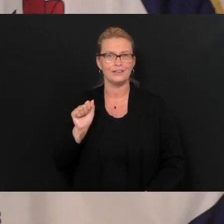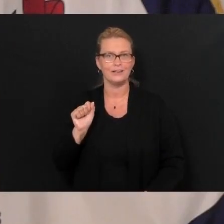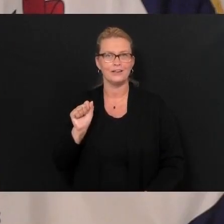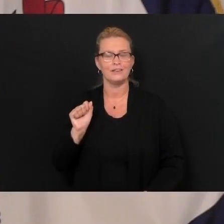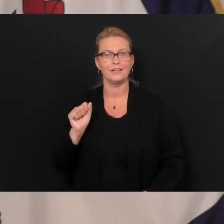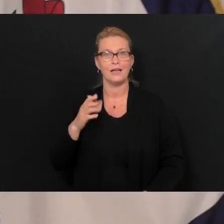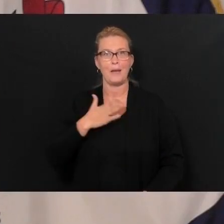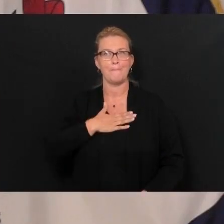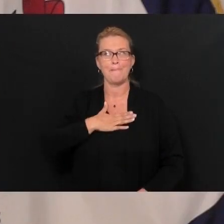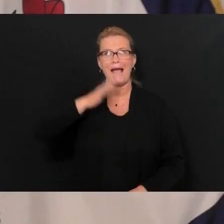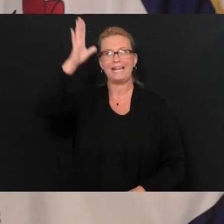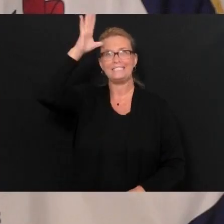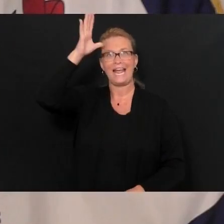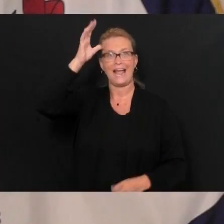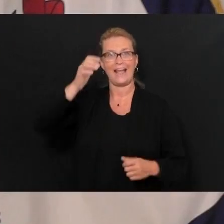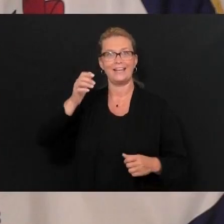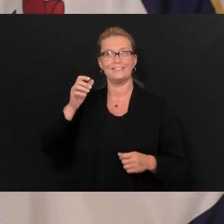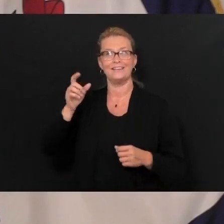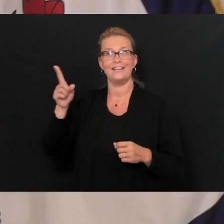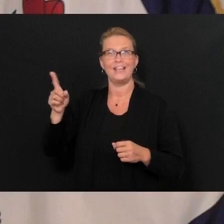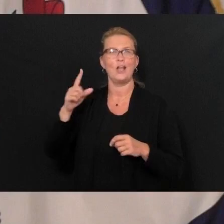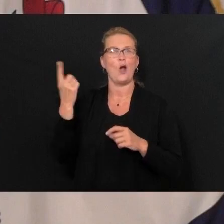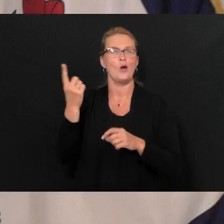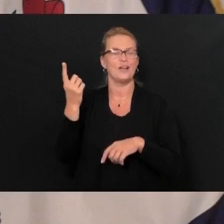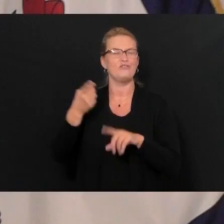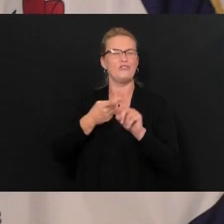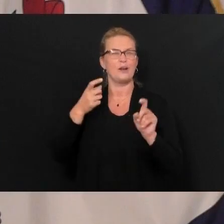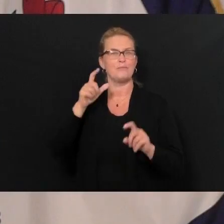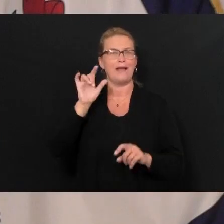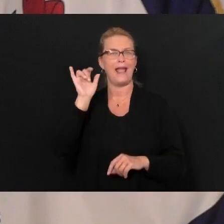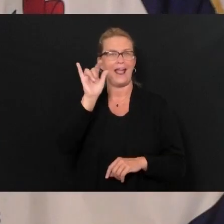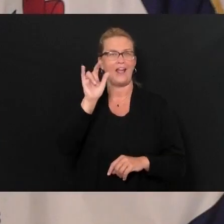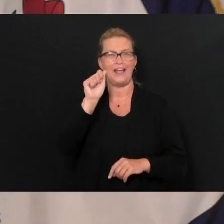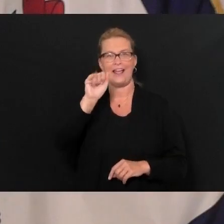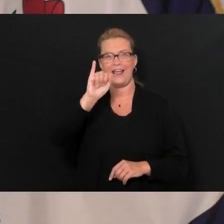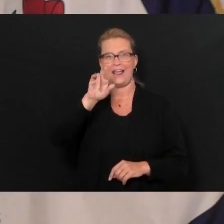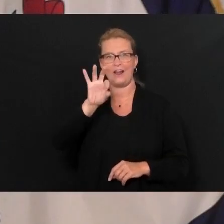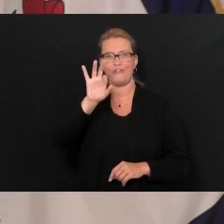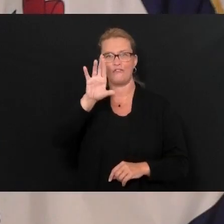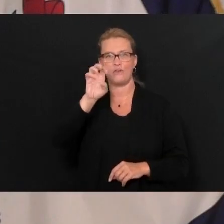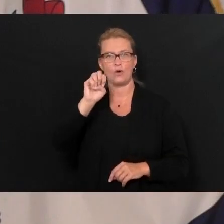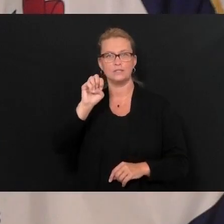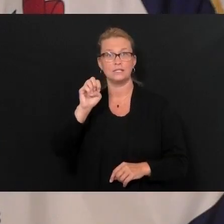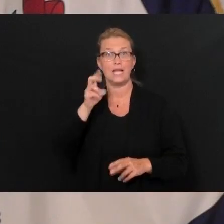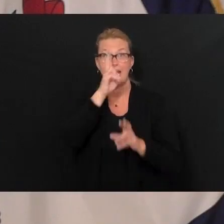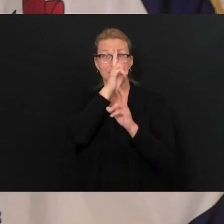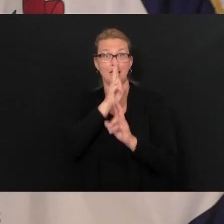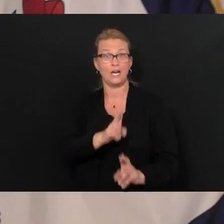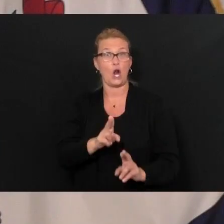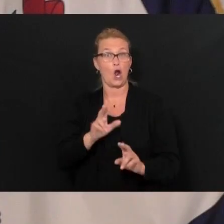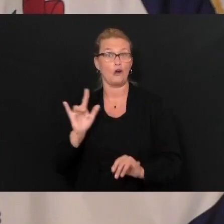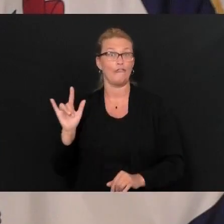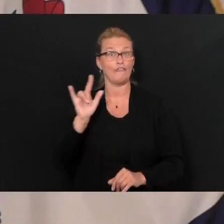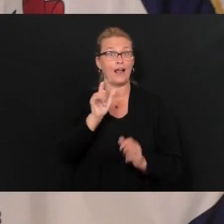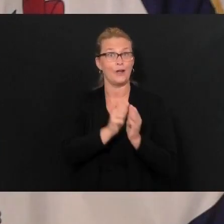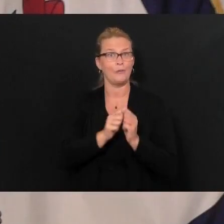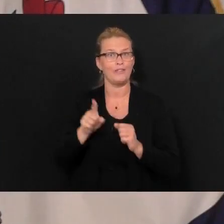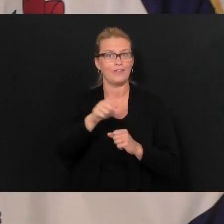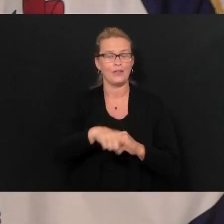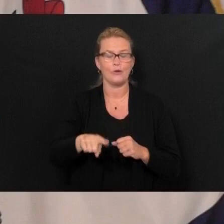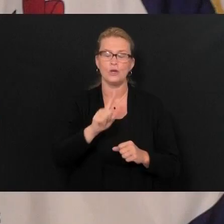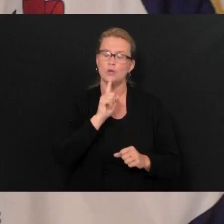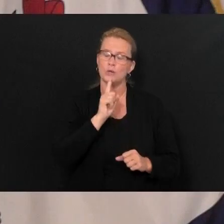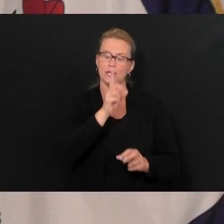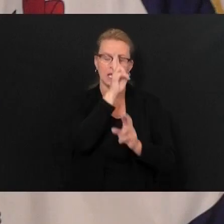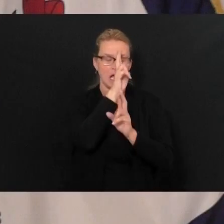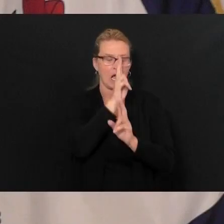My dad would have said in the Air Force, a lot of times they said this, it's been an honor flying with you, and it has been an honor beyond